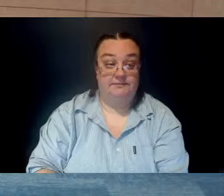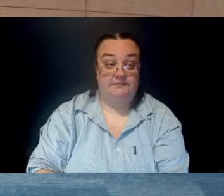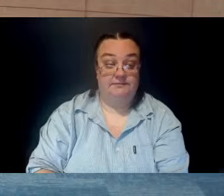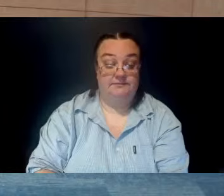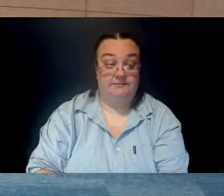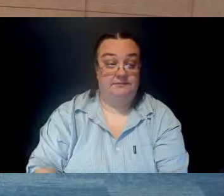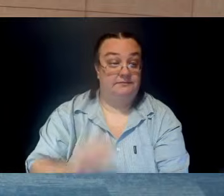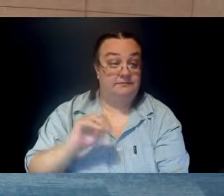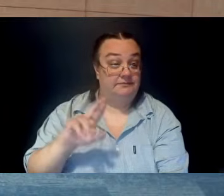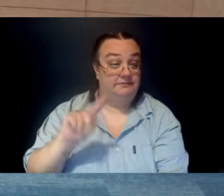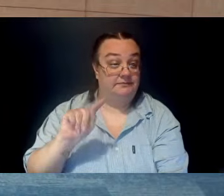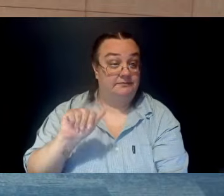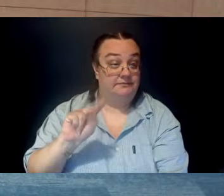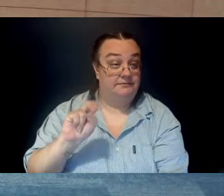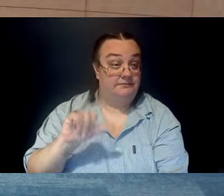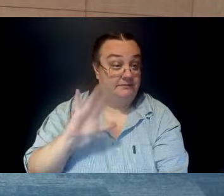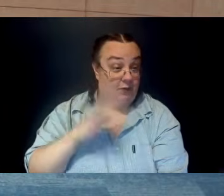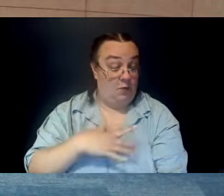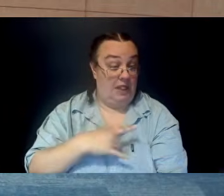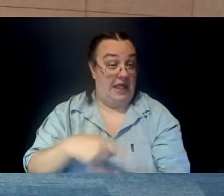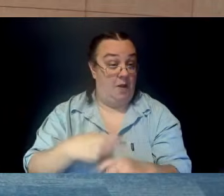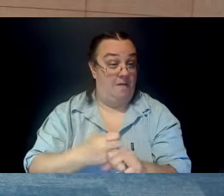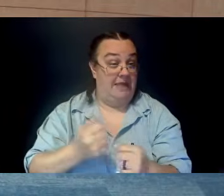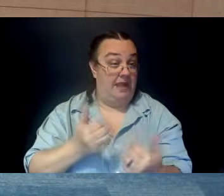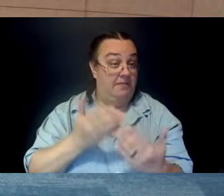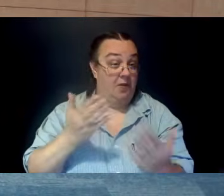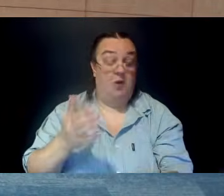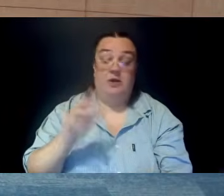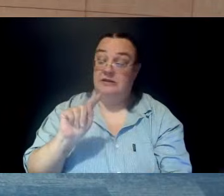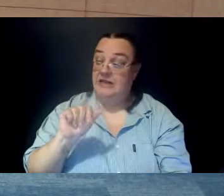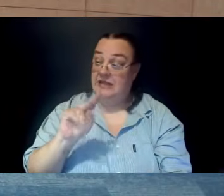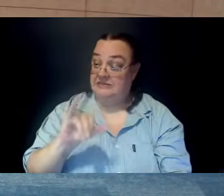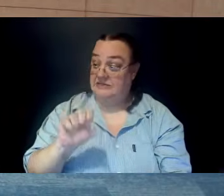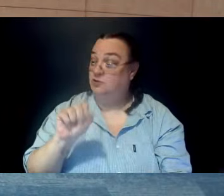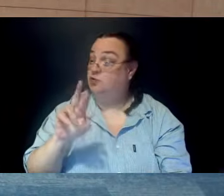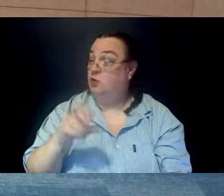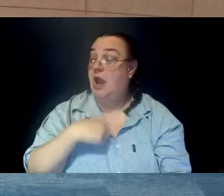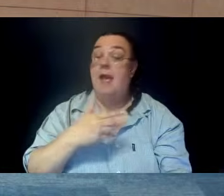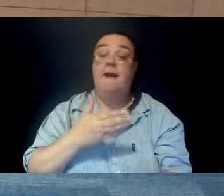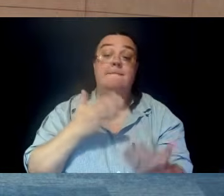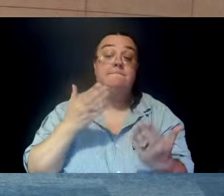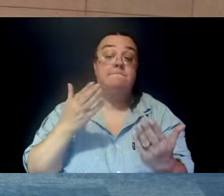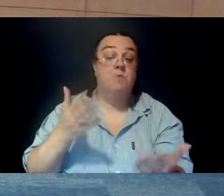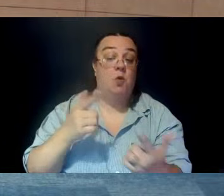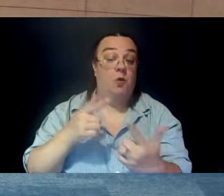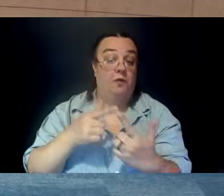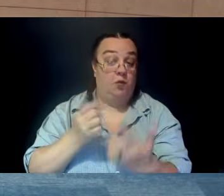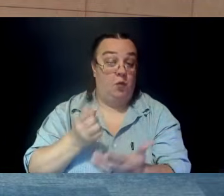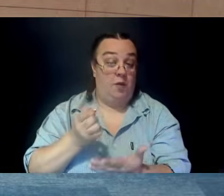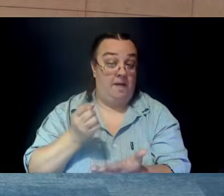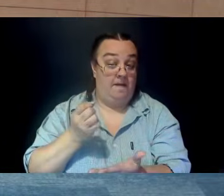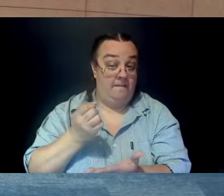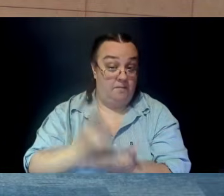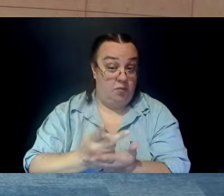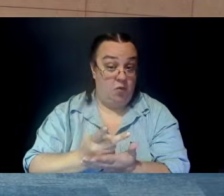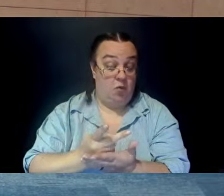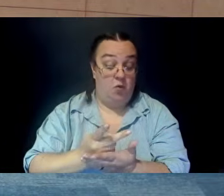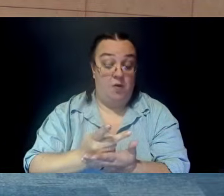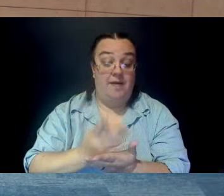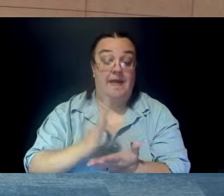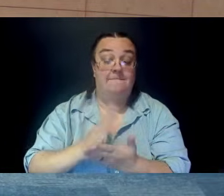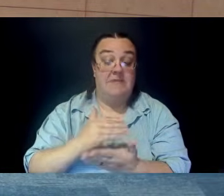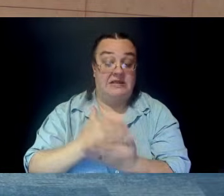Mr. Tanzi, would you like to make a motion? Sure. I move to approve the budget as